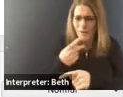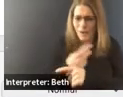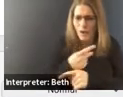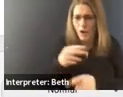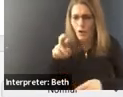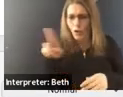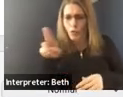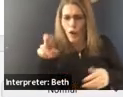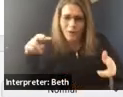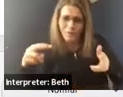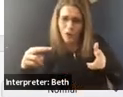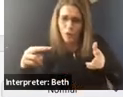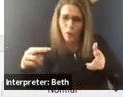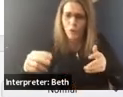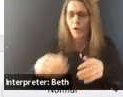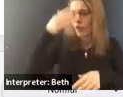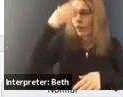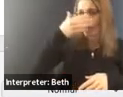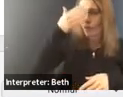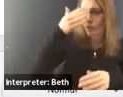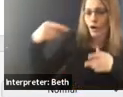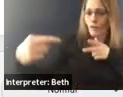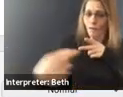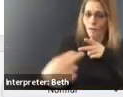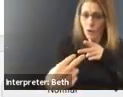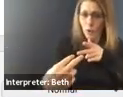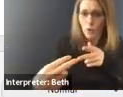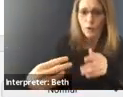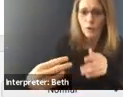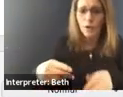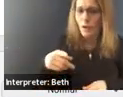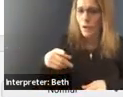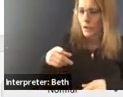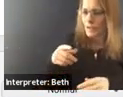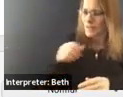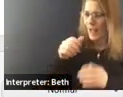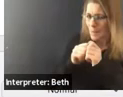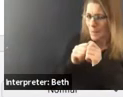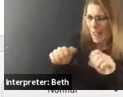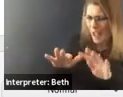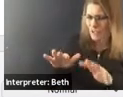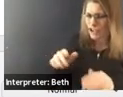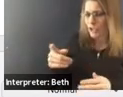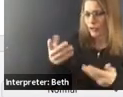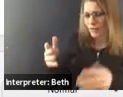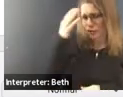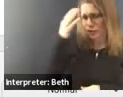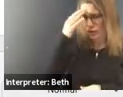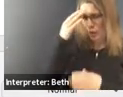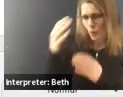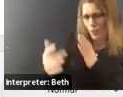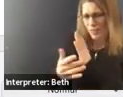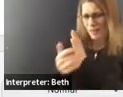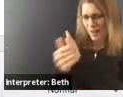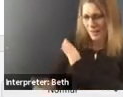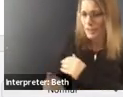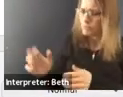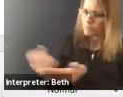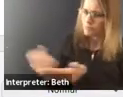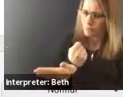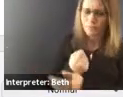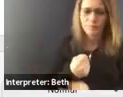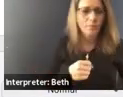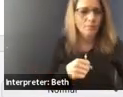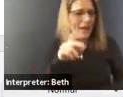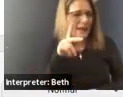know this technique, use this technique, right? Jeff, could I interrupt? Quick question. Can you tell us what part of this